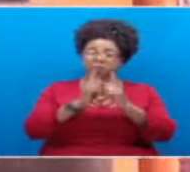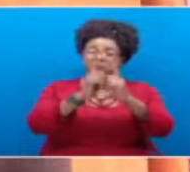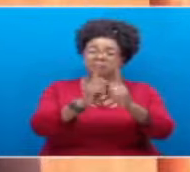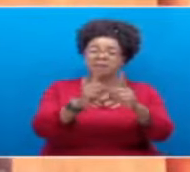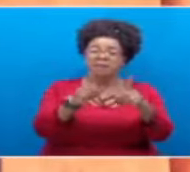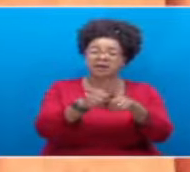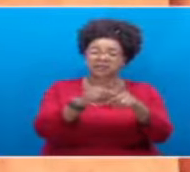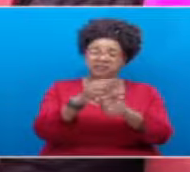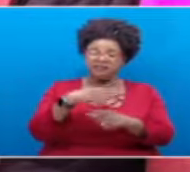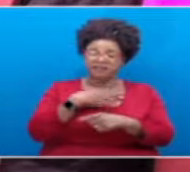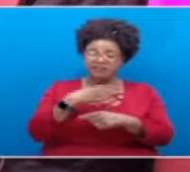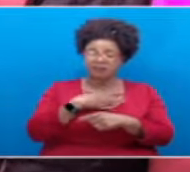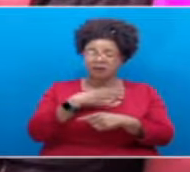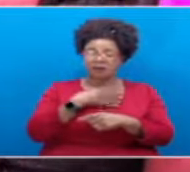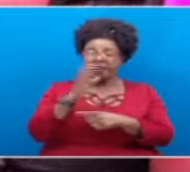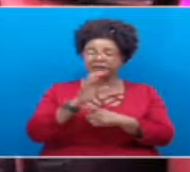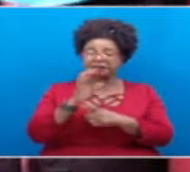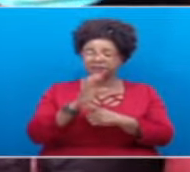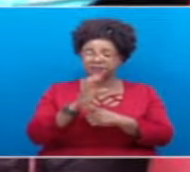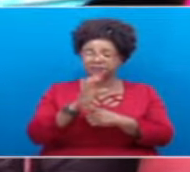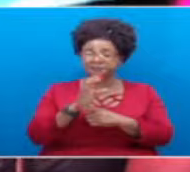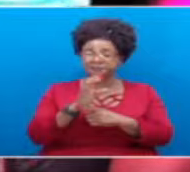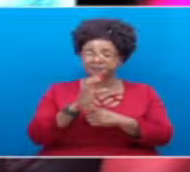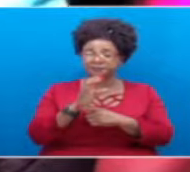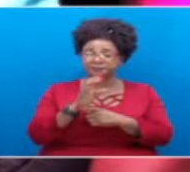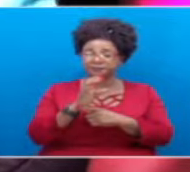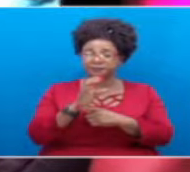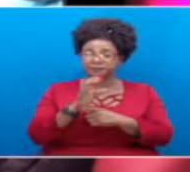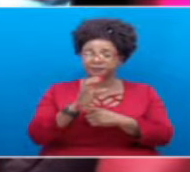client. But malaria to sebetu.